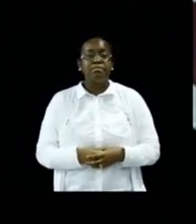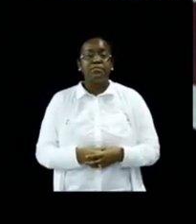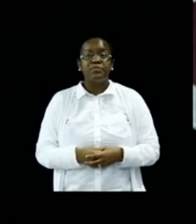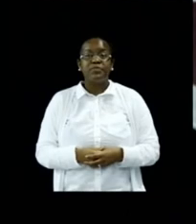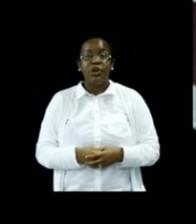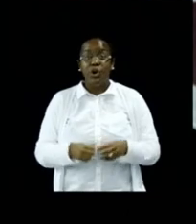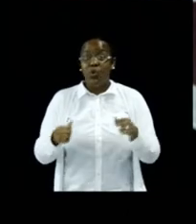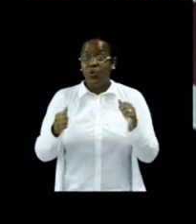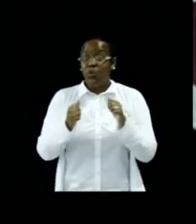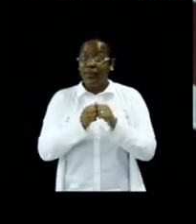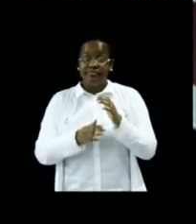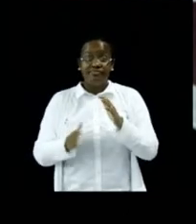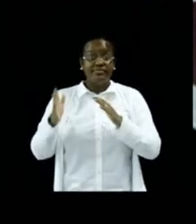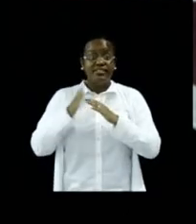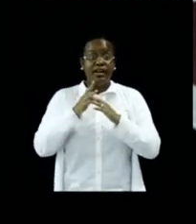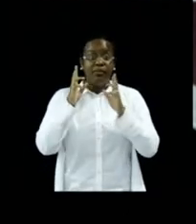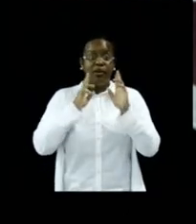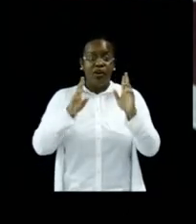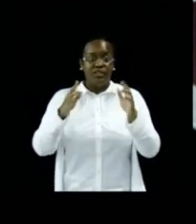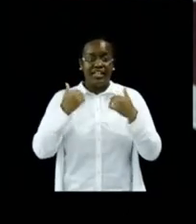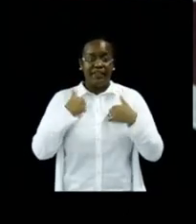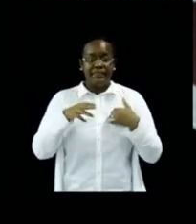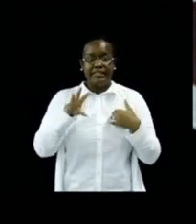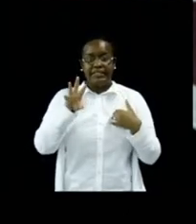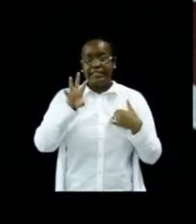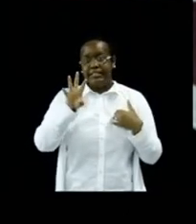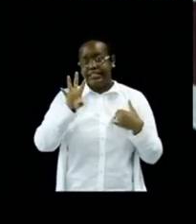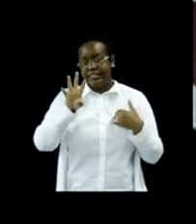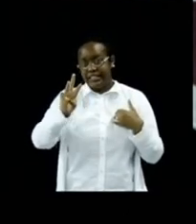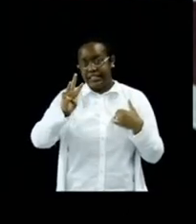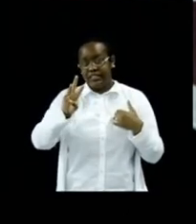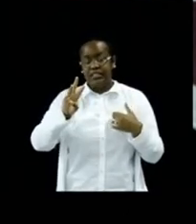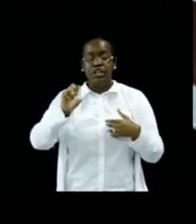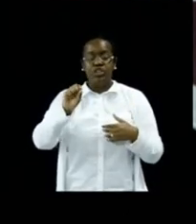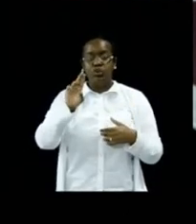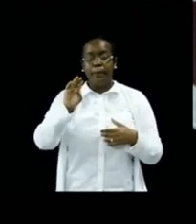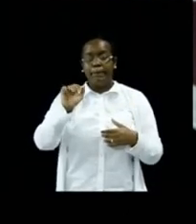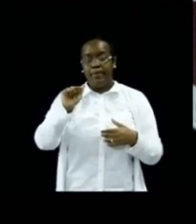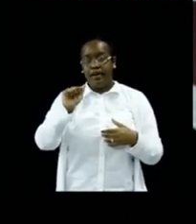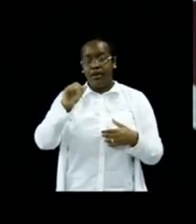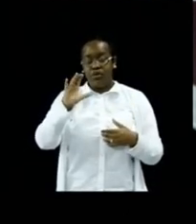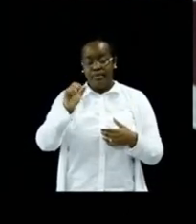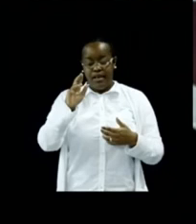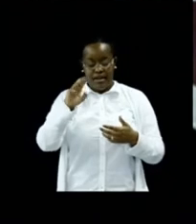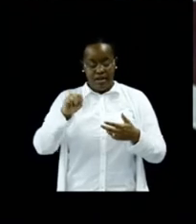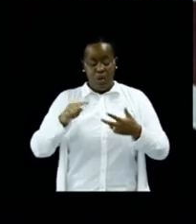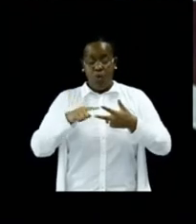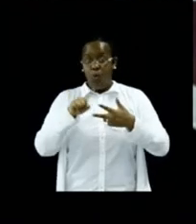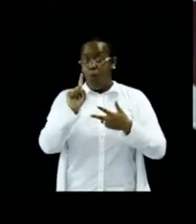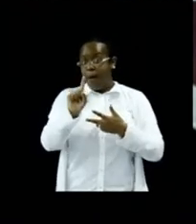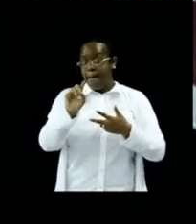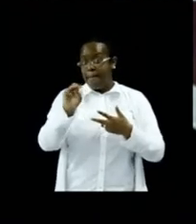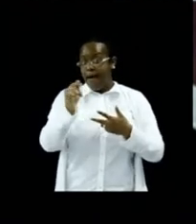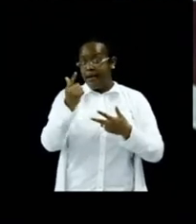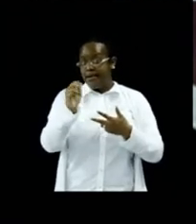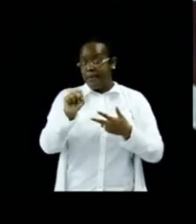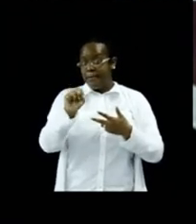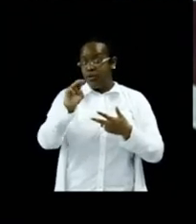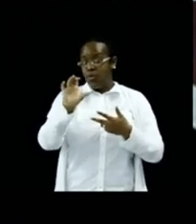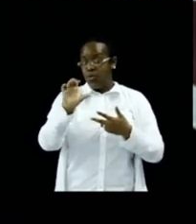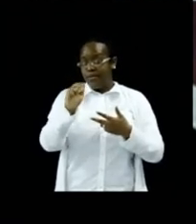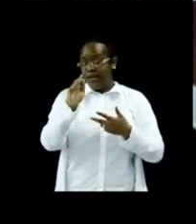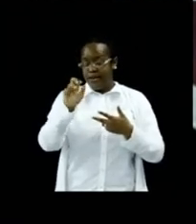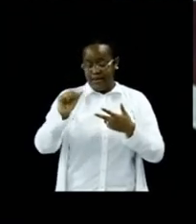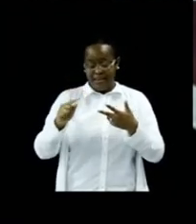with distinguished honors are 6 summa cum laude, 1 magna cum laude, and